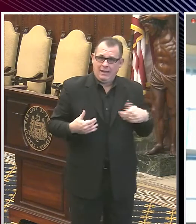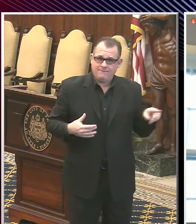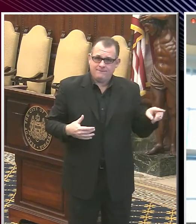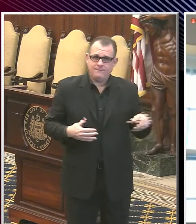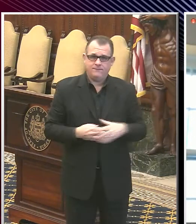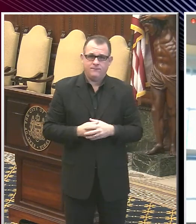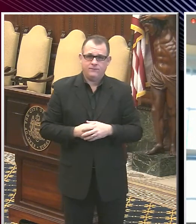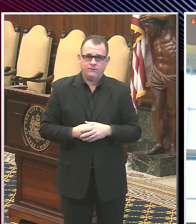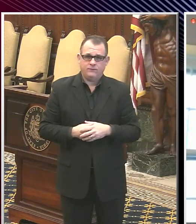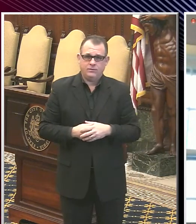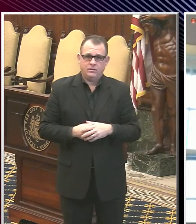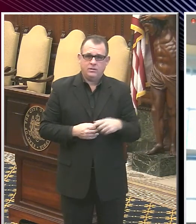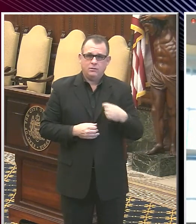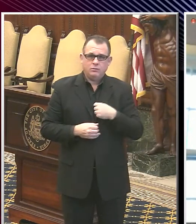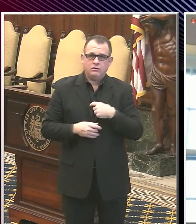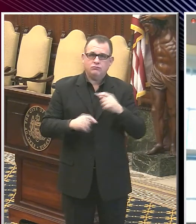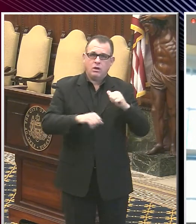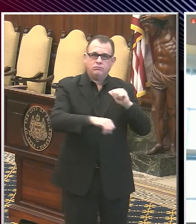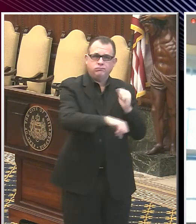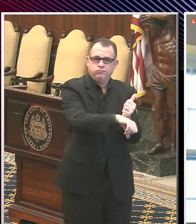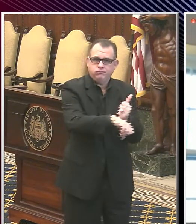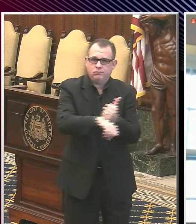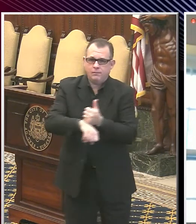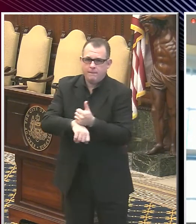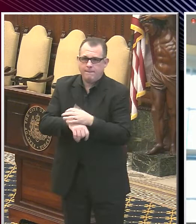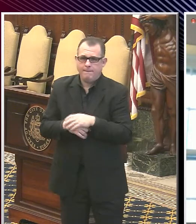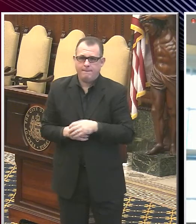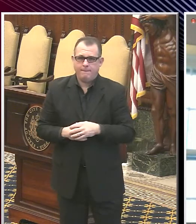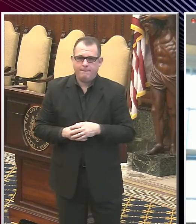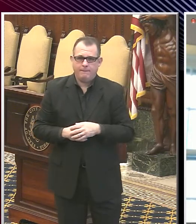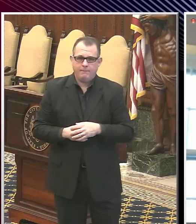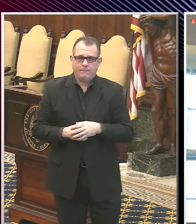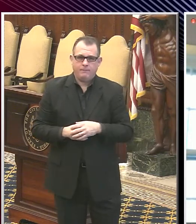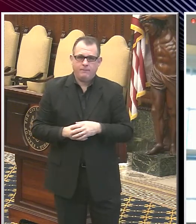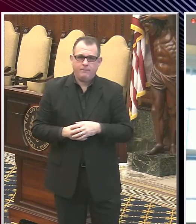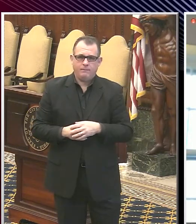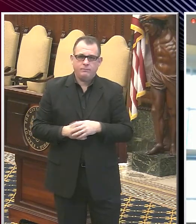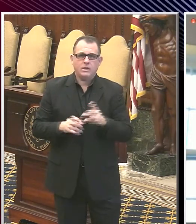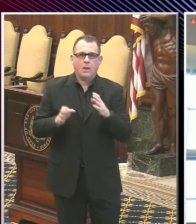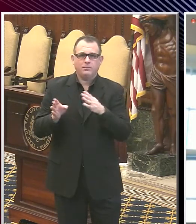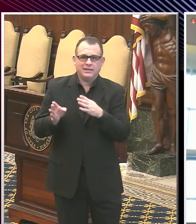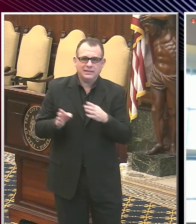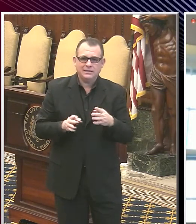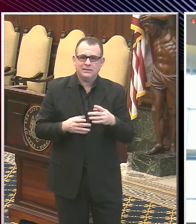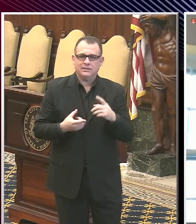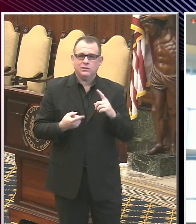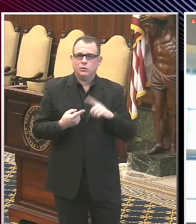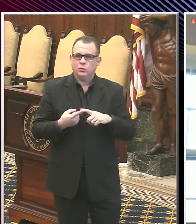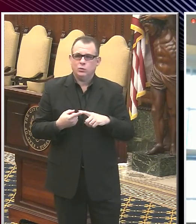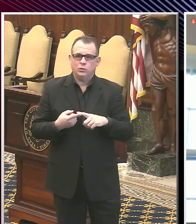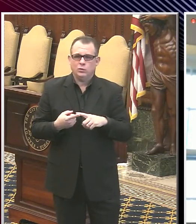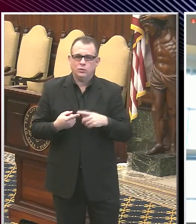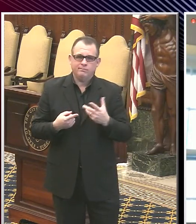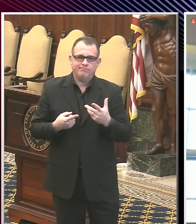weekend, and we are putting in place a plan where we may have